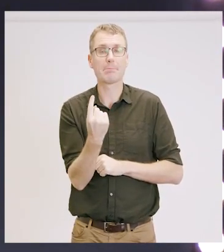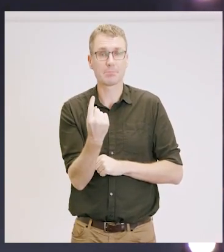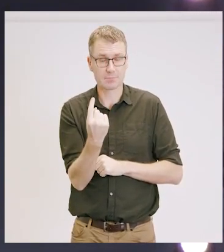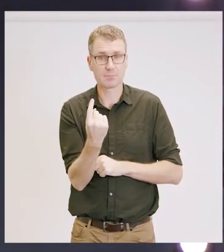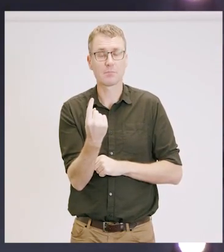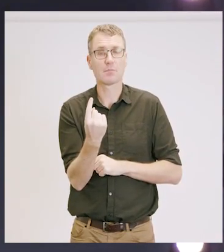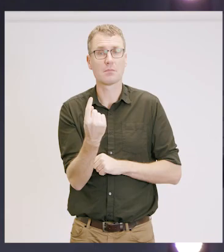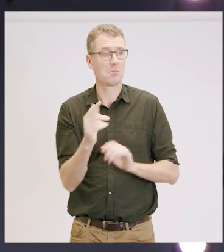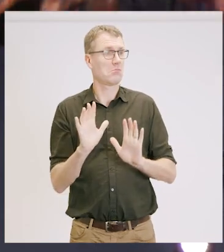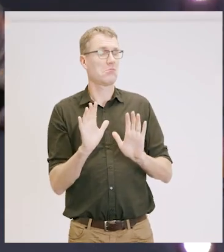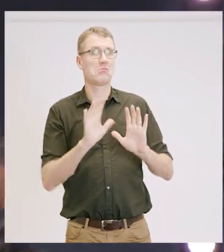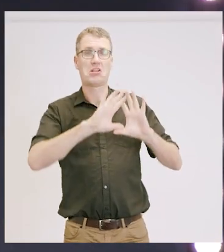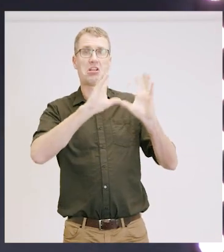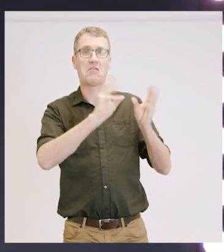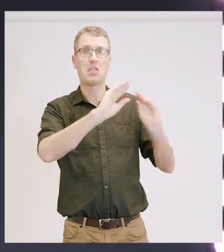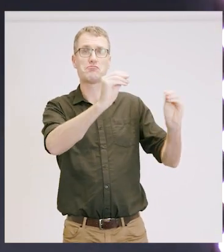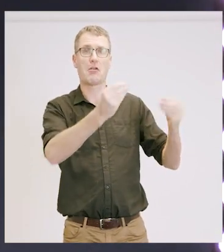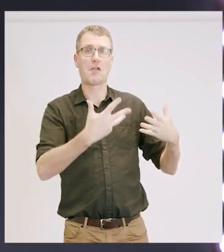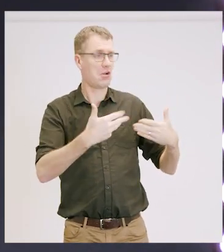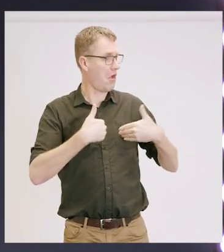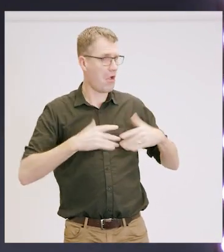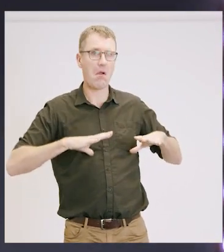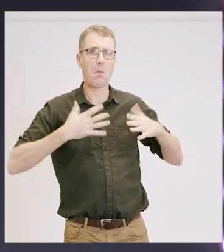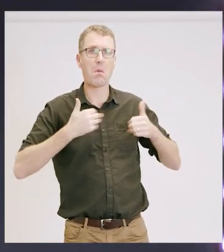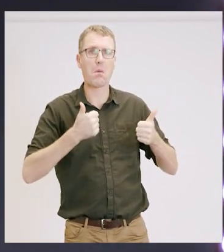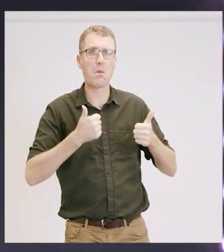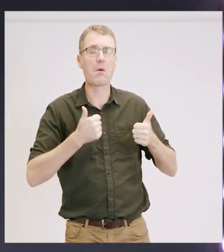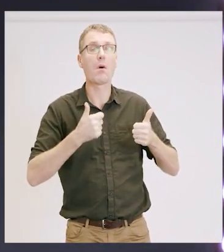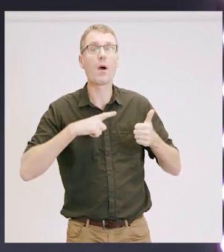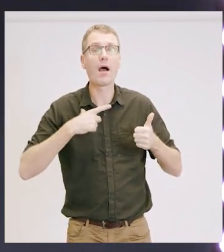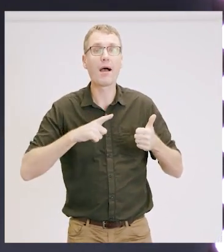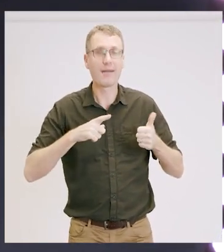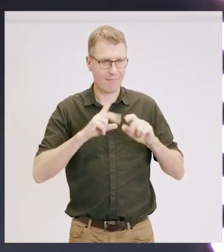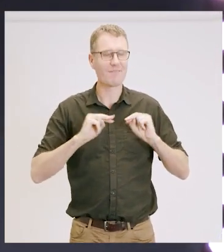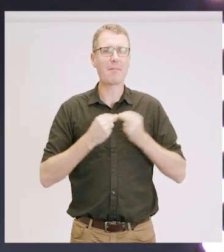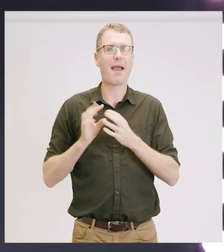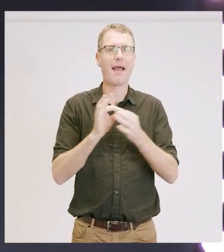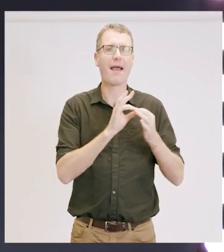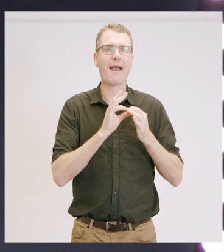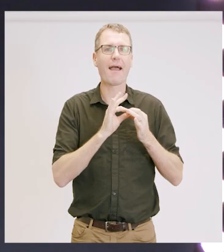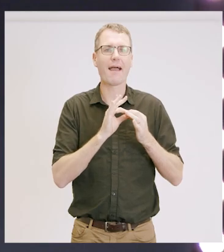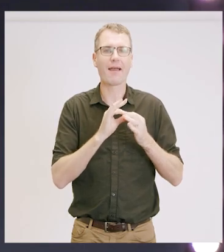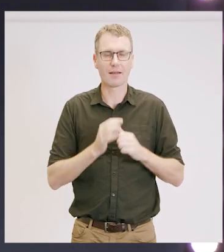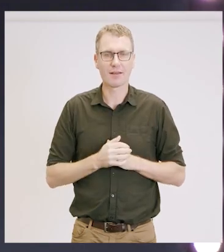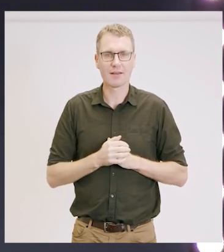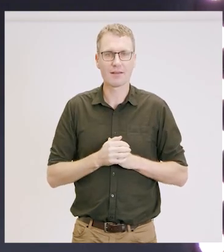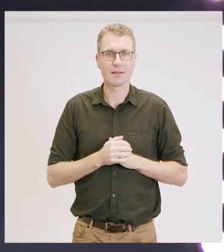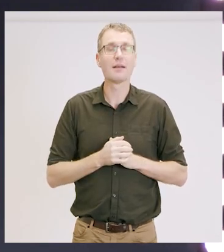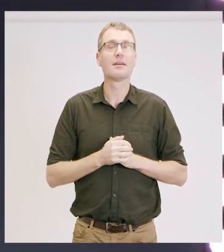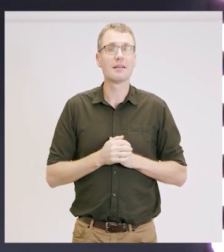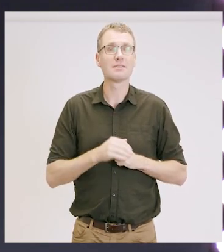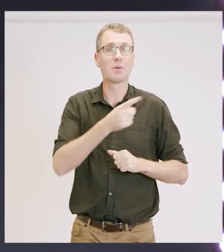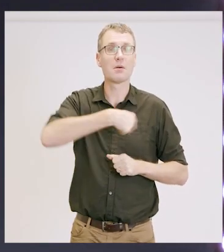along and it's all provided because there is a sense of family. People aren't coming along and thinking, oh, I'm just paying for me and my